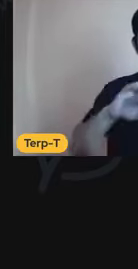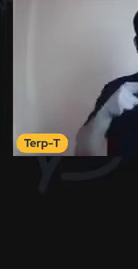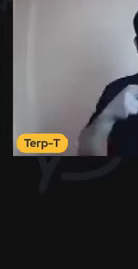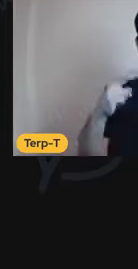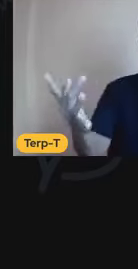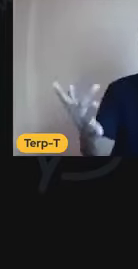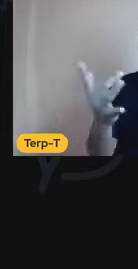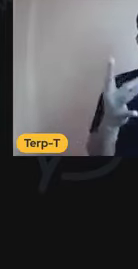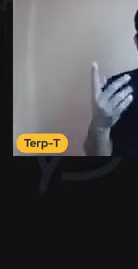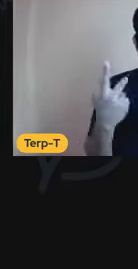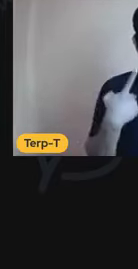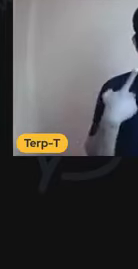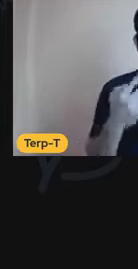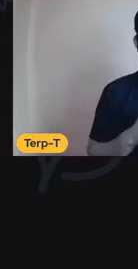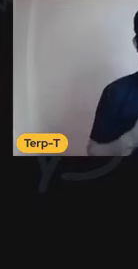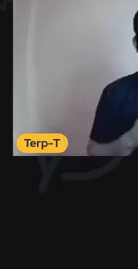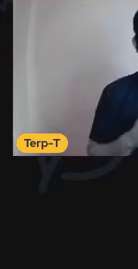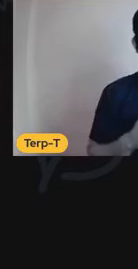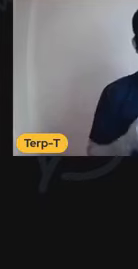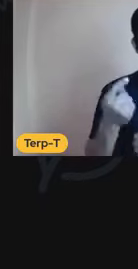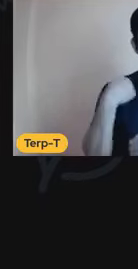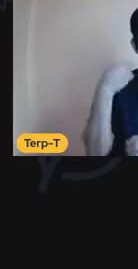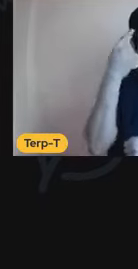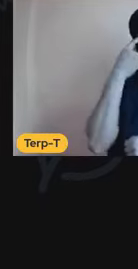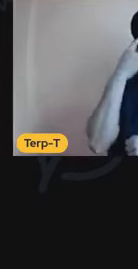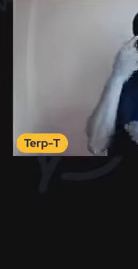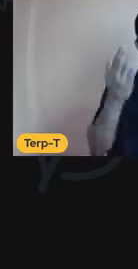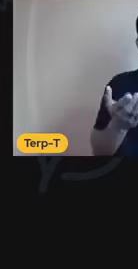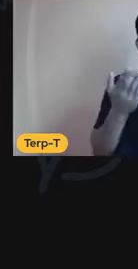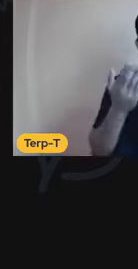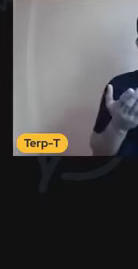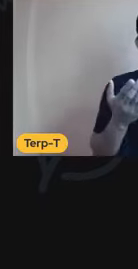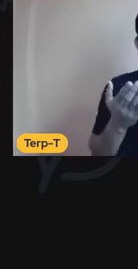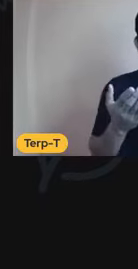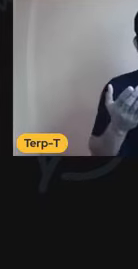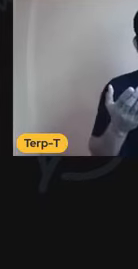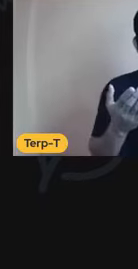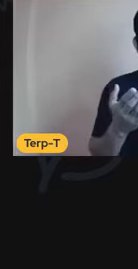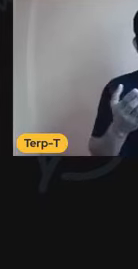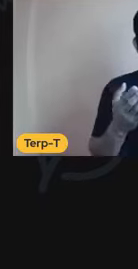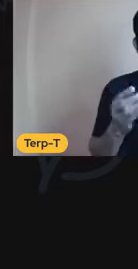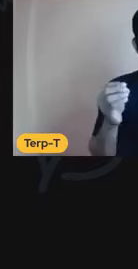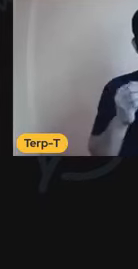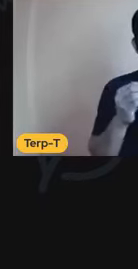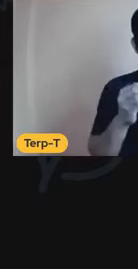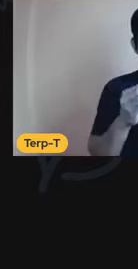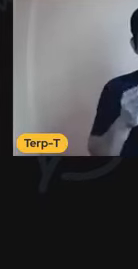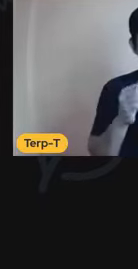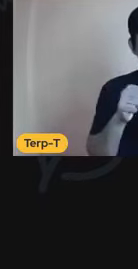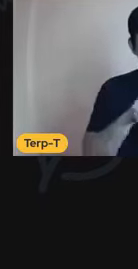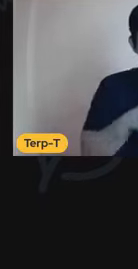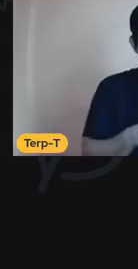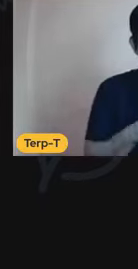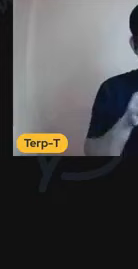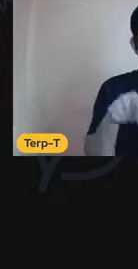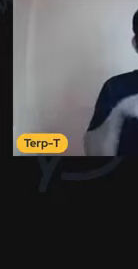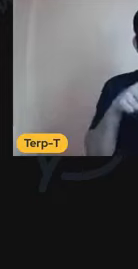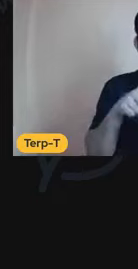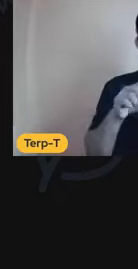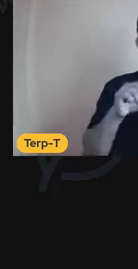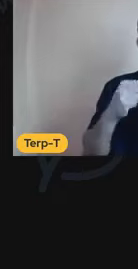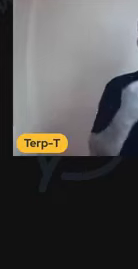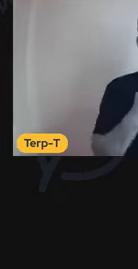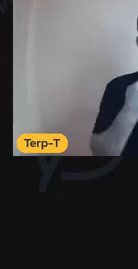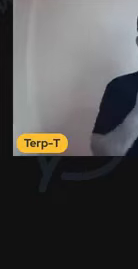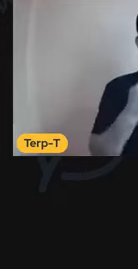So maybe I think one major insight that I get is about having a support system.